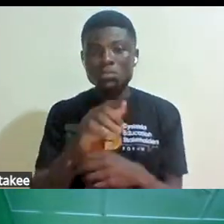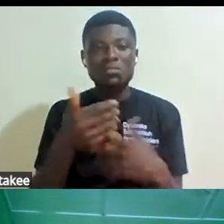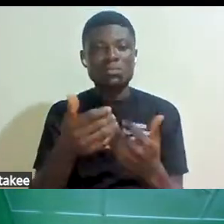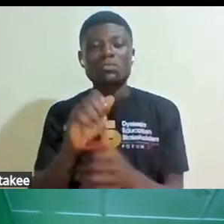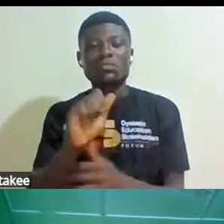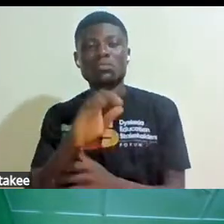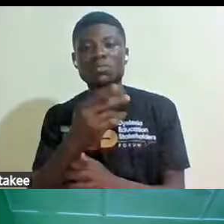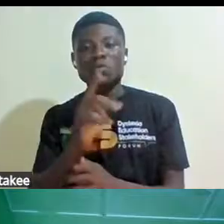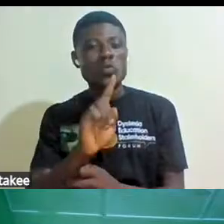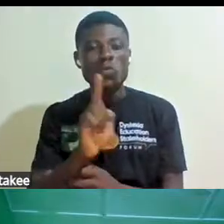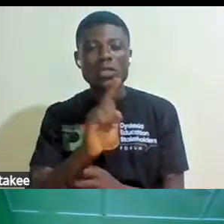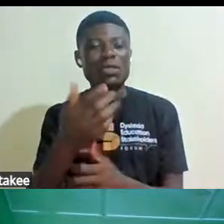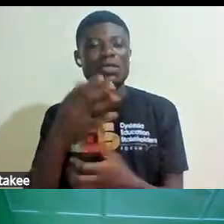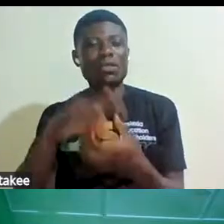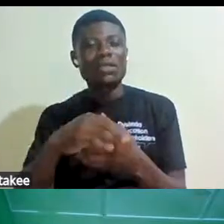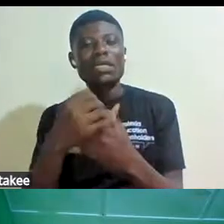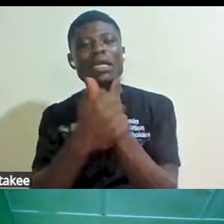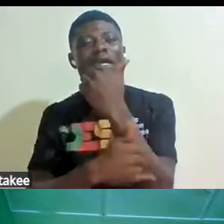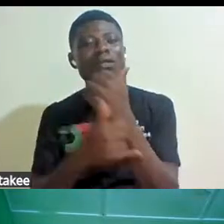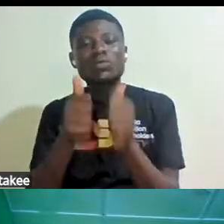in from.